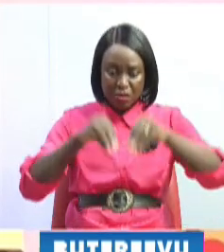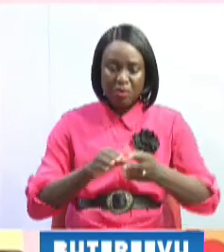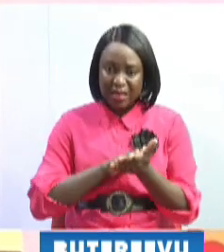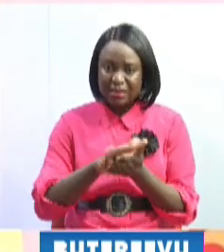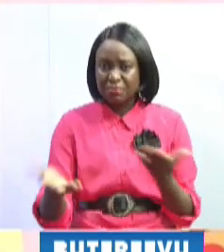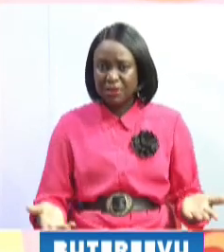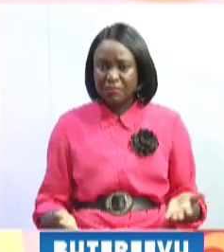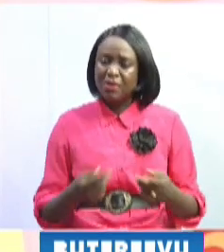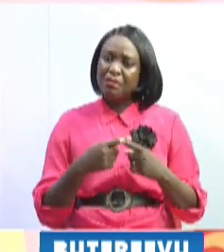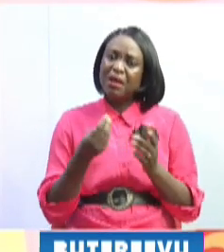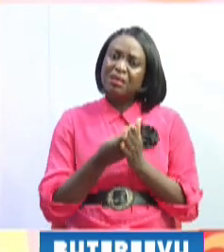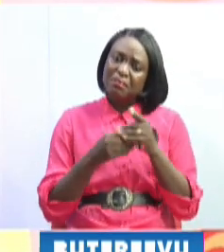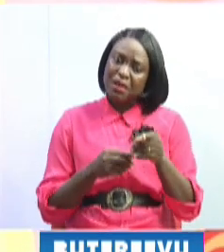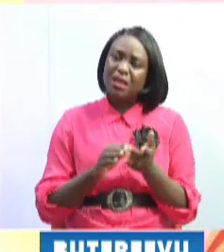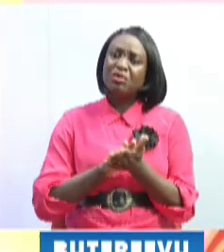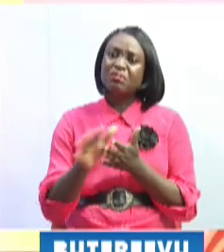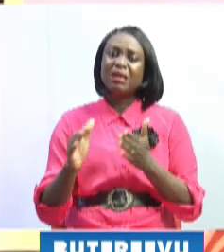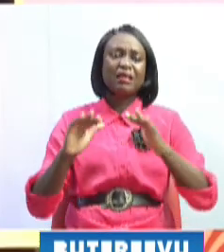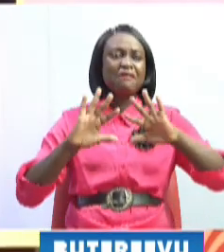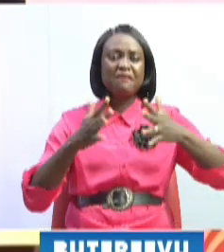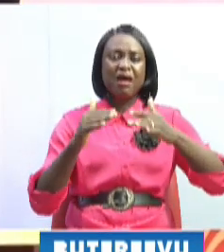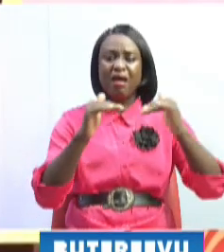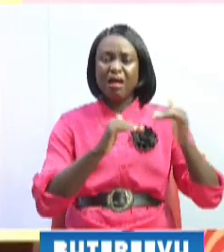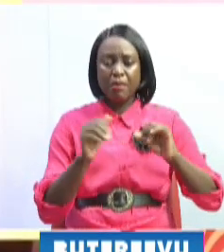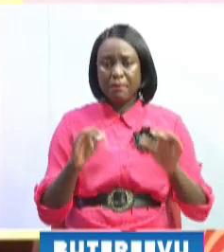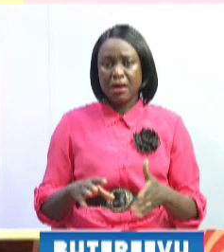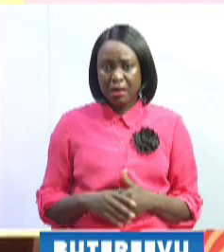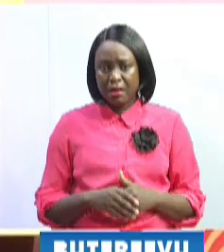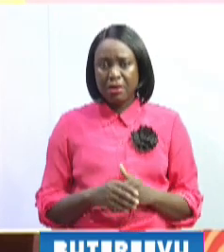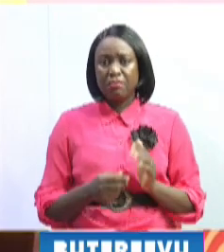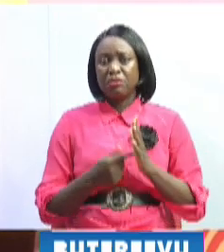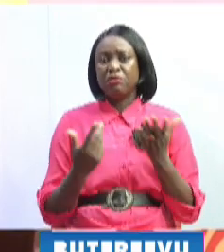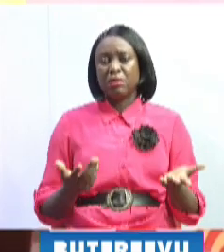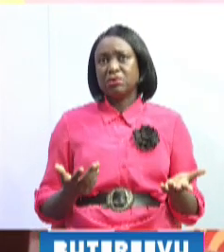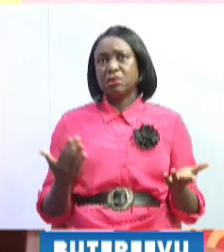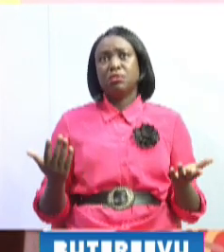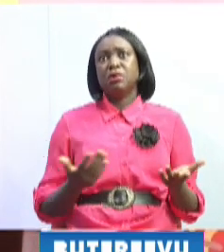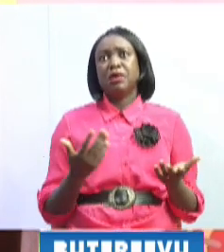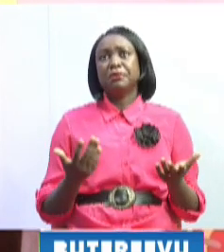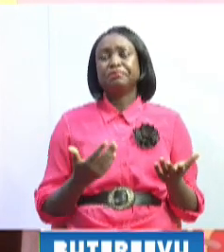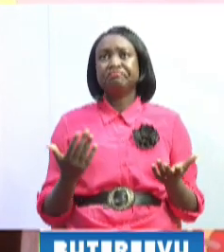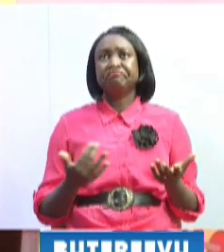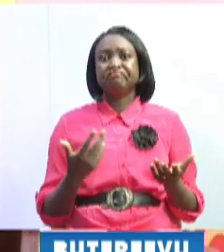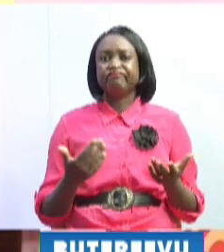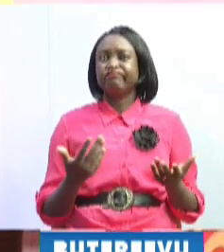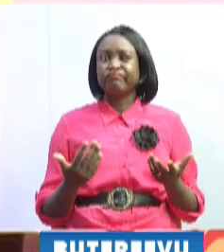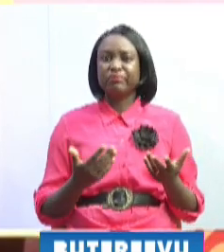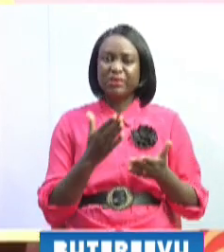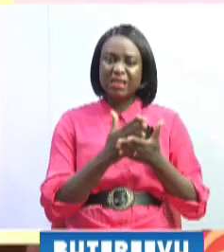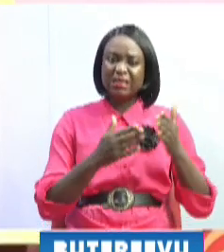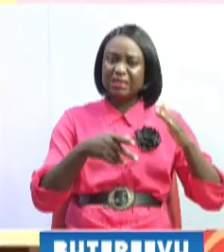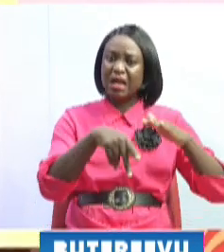nti mu nsaasaanya y'essente zino tewali bwenkanya. Tulaba ebitundu for example nkira kulaga ebitundu nga waliwo parish